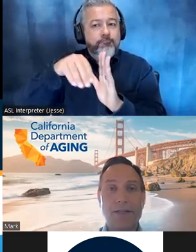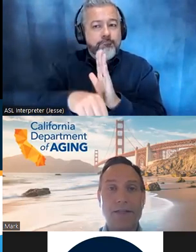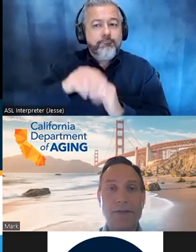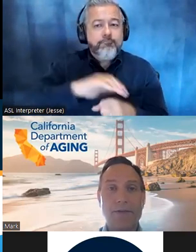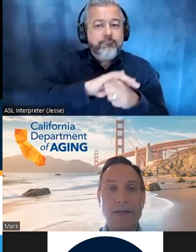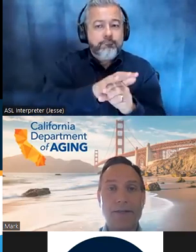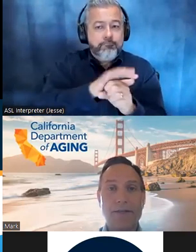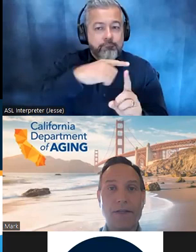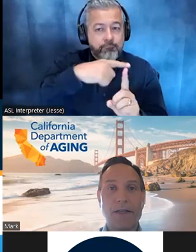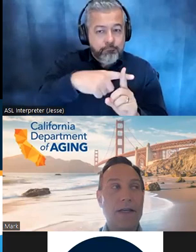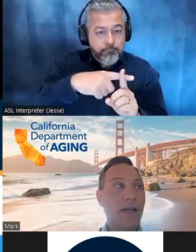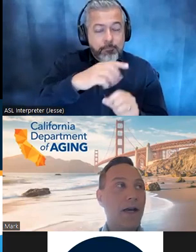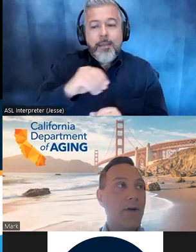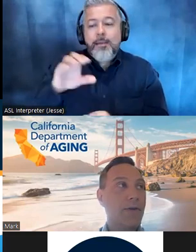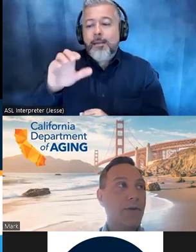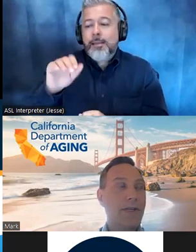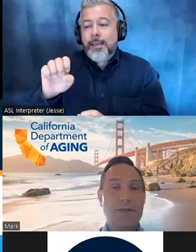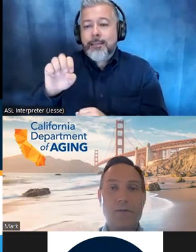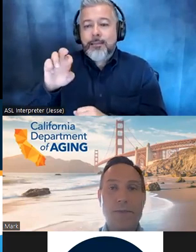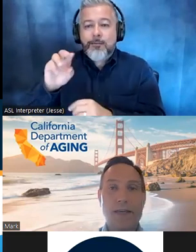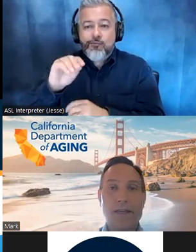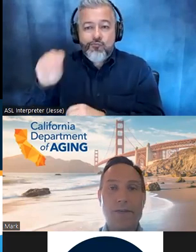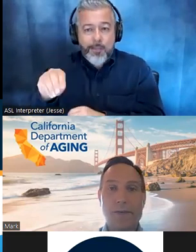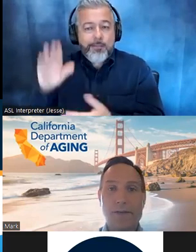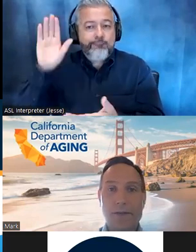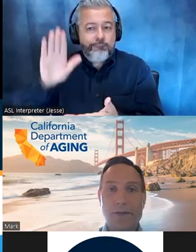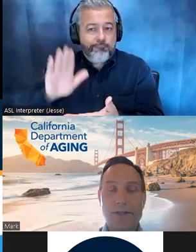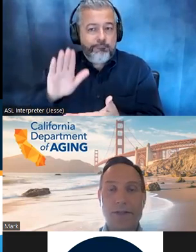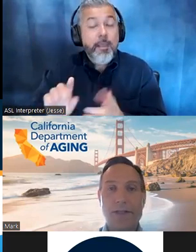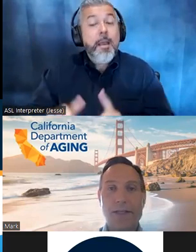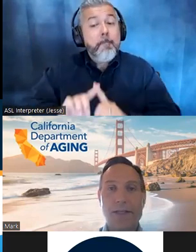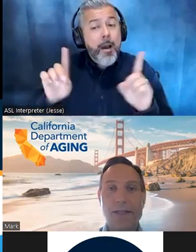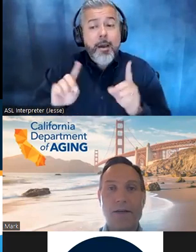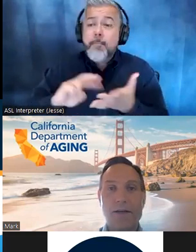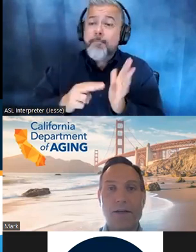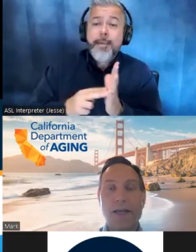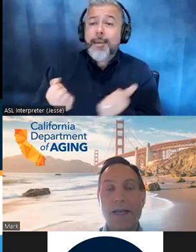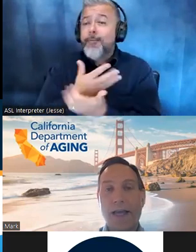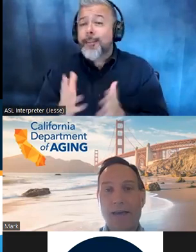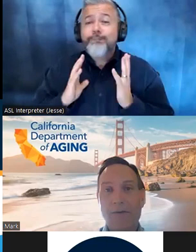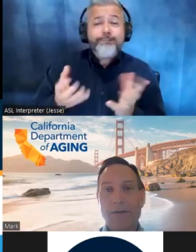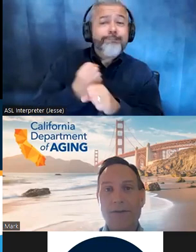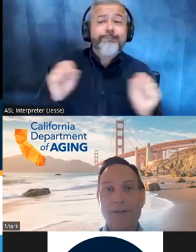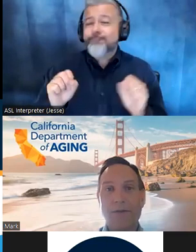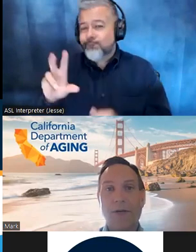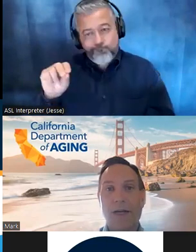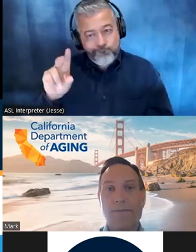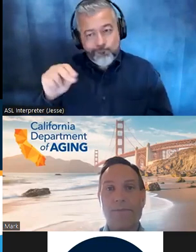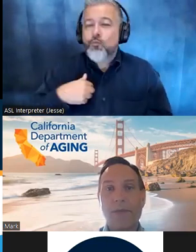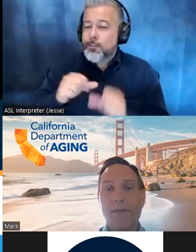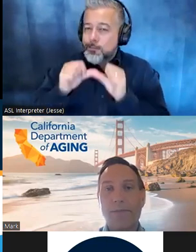test positivity rates. However, we still remain extremely vigilant in our efforts